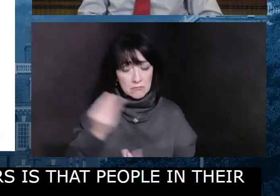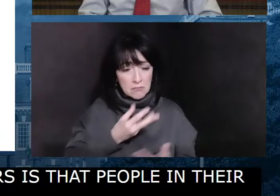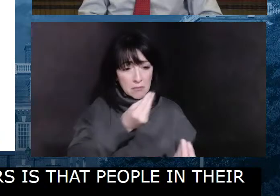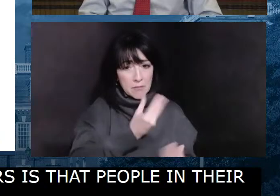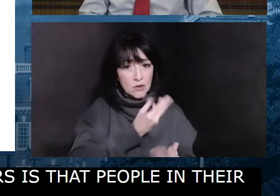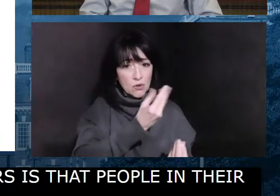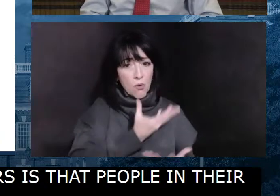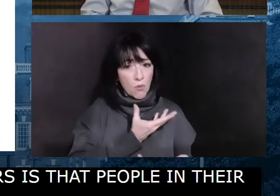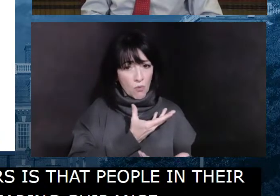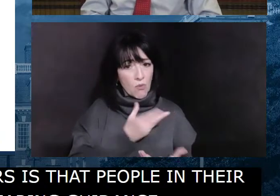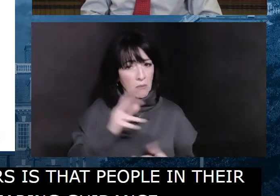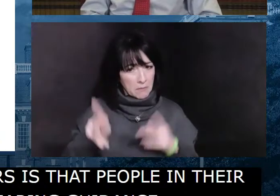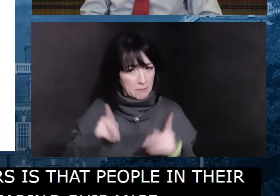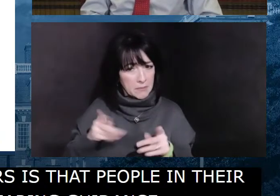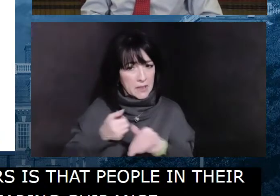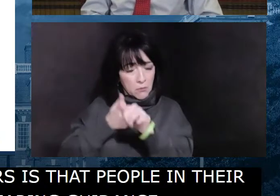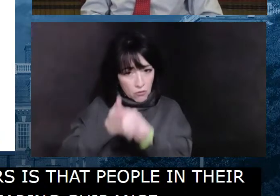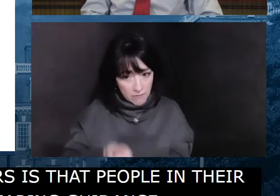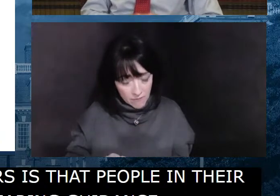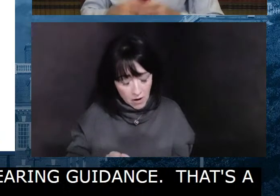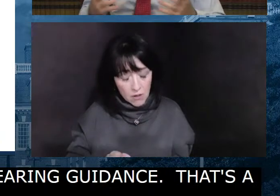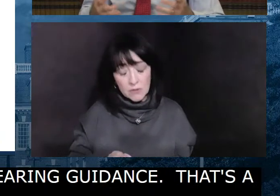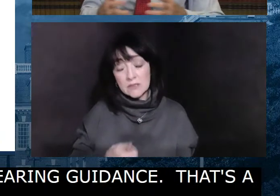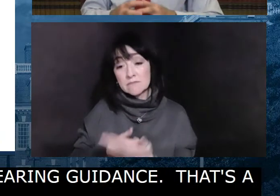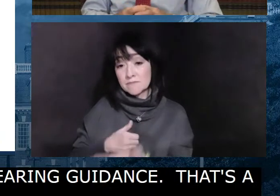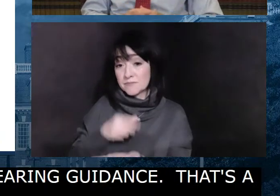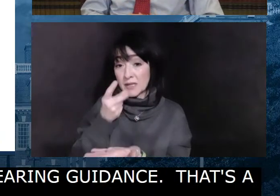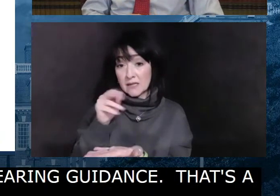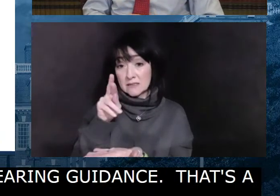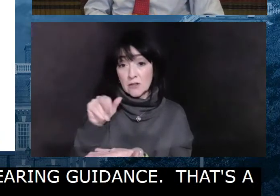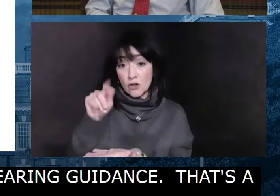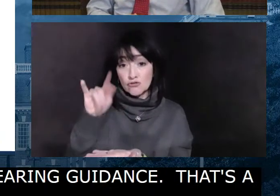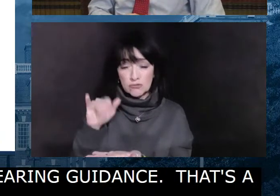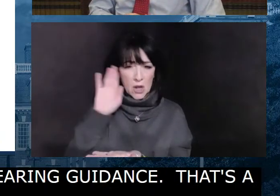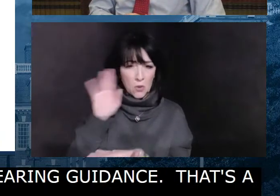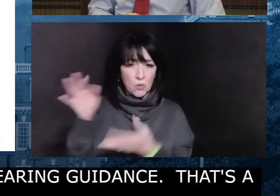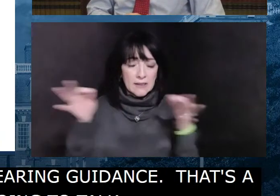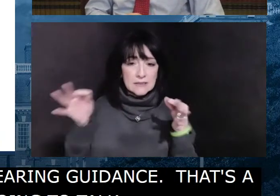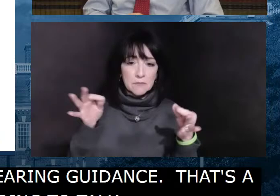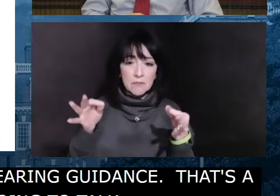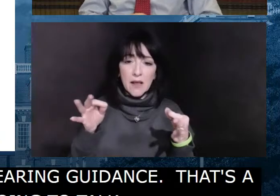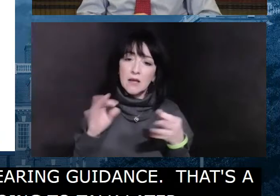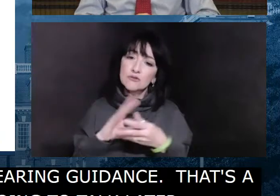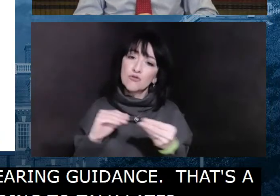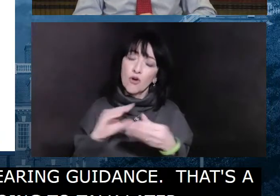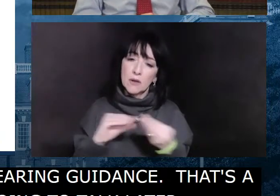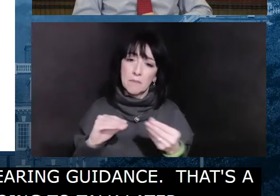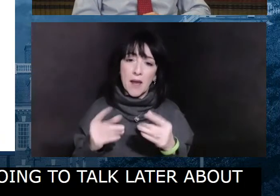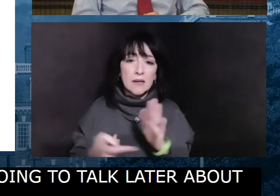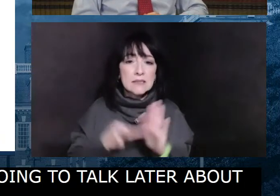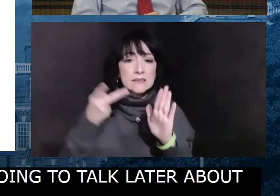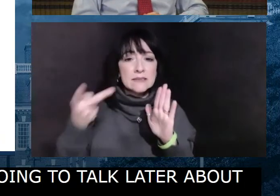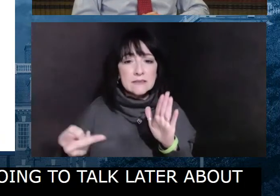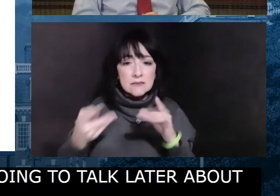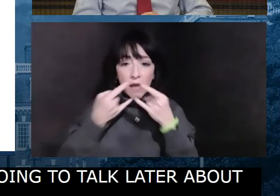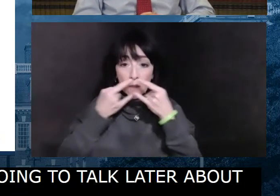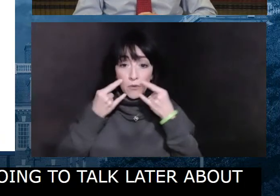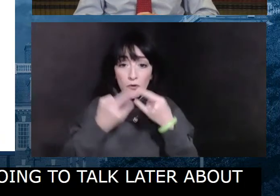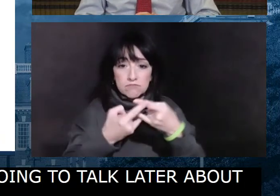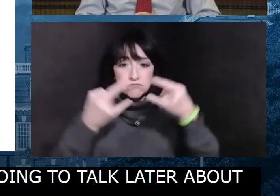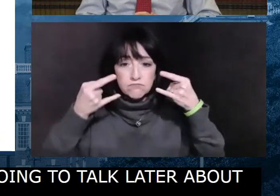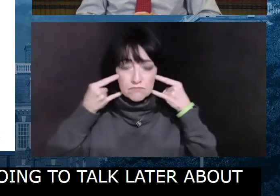talk later about double masking, which is something that I've tried myself as I get to the gym